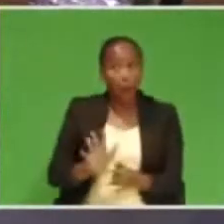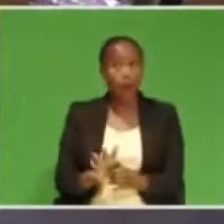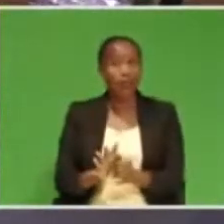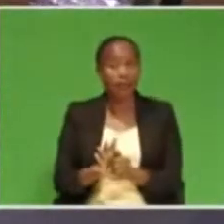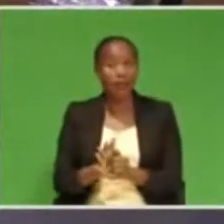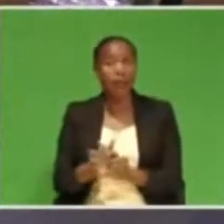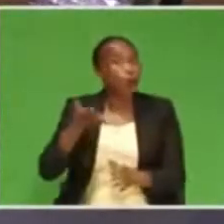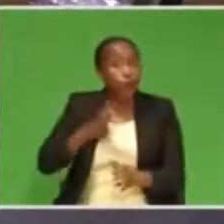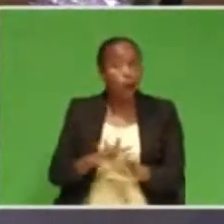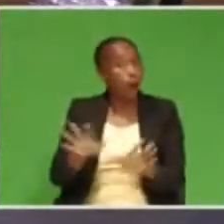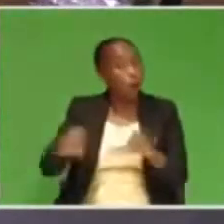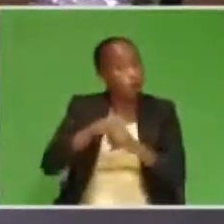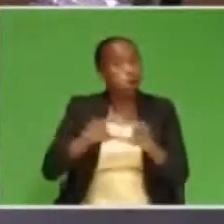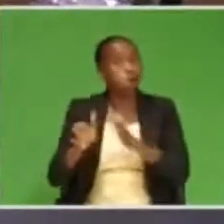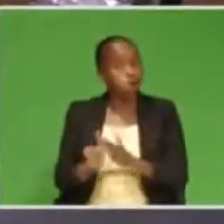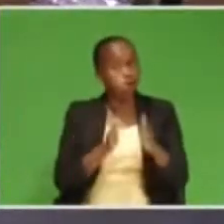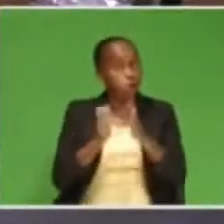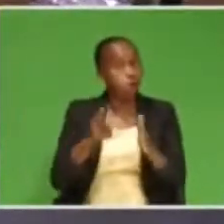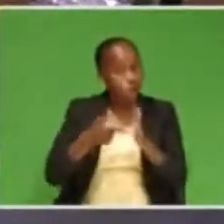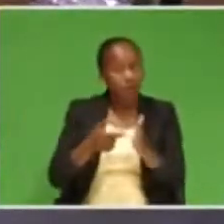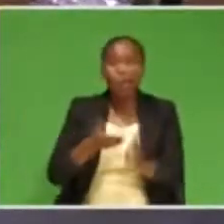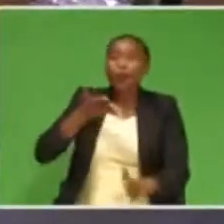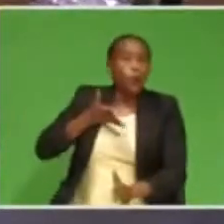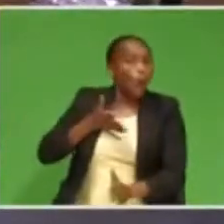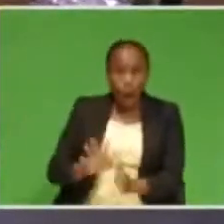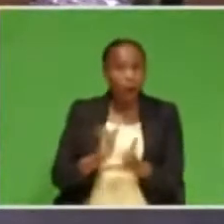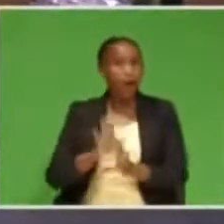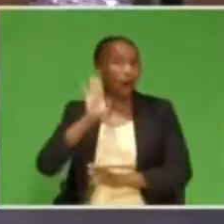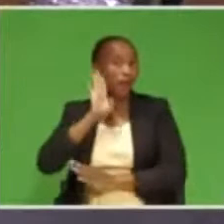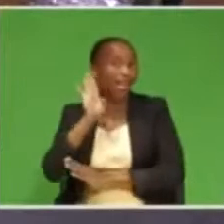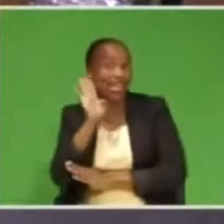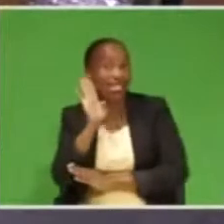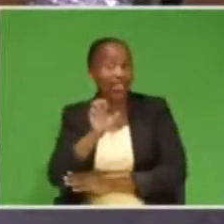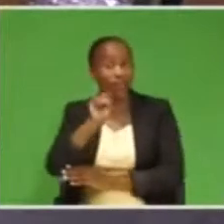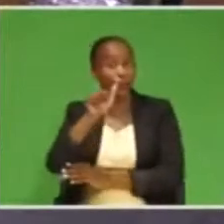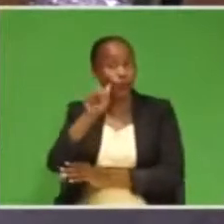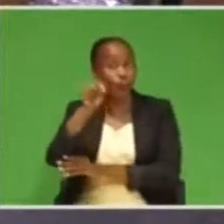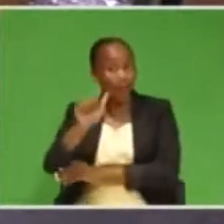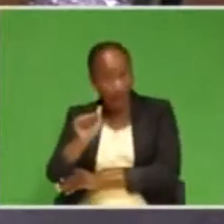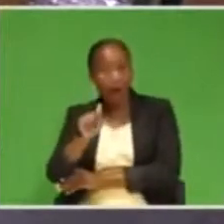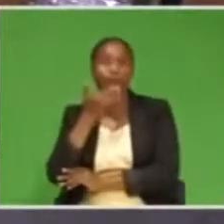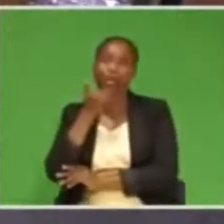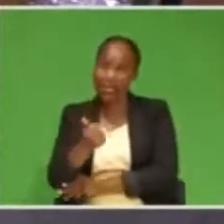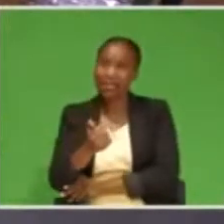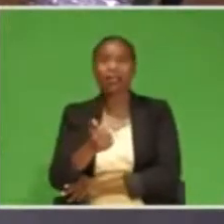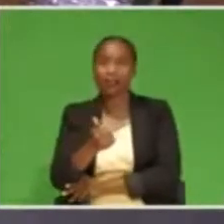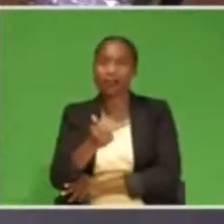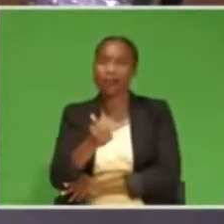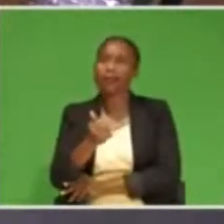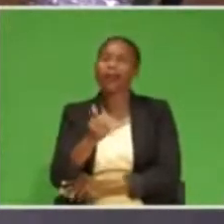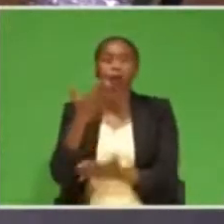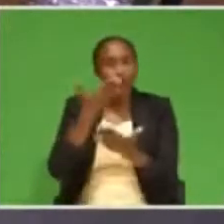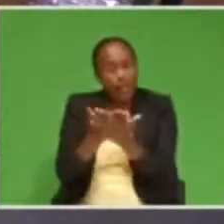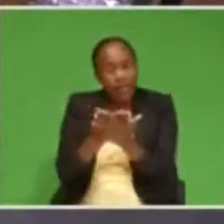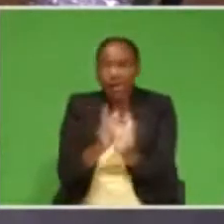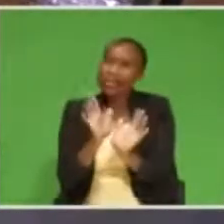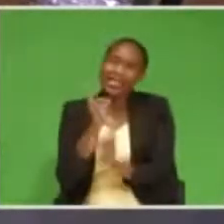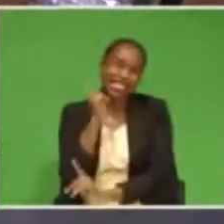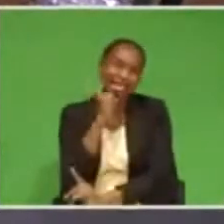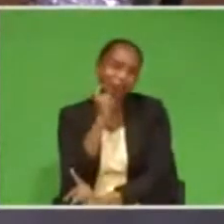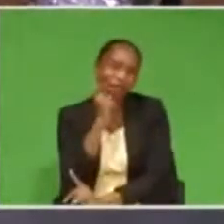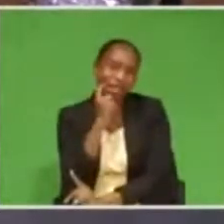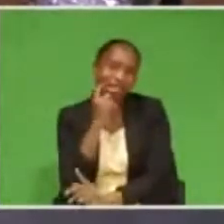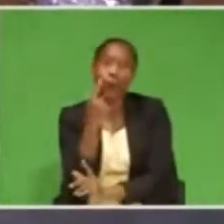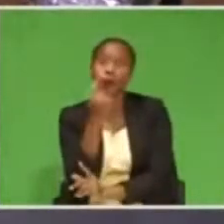want to be part of the session, if you don't want to listen to SONA, please, you may simply walk